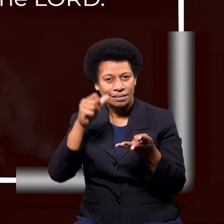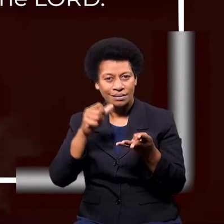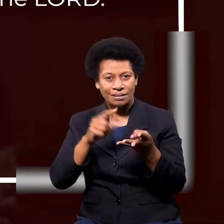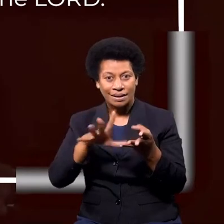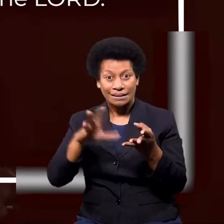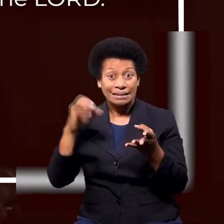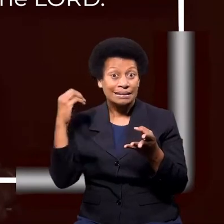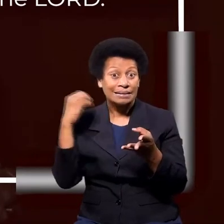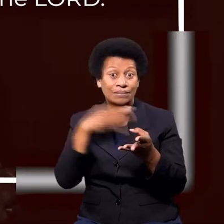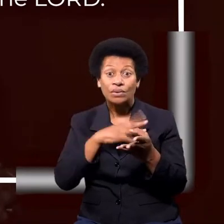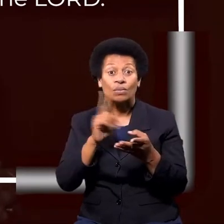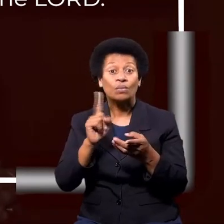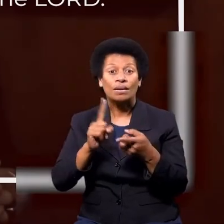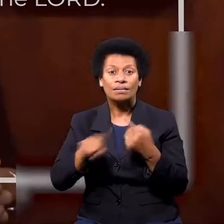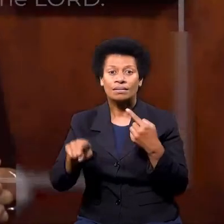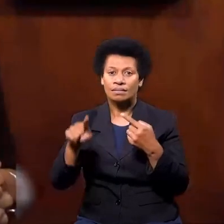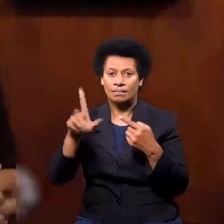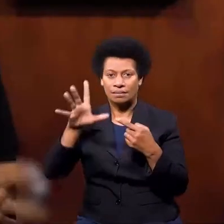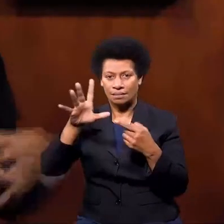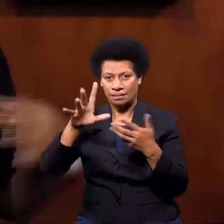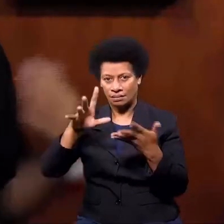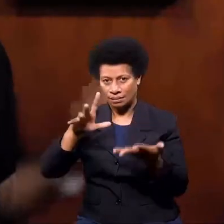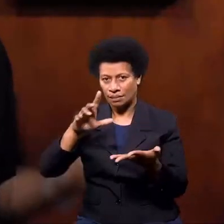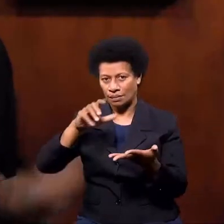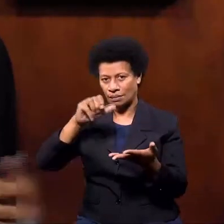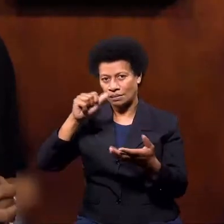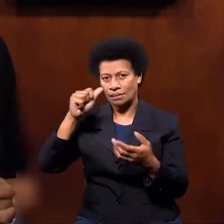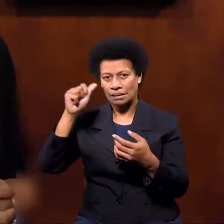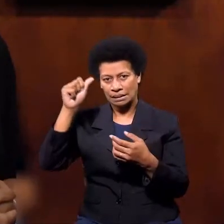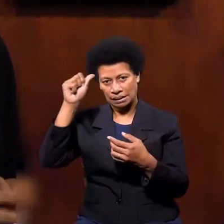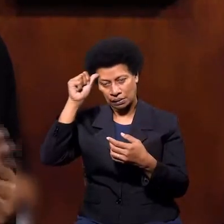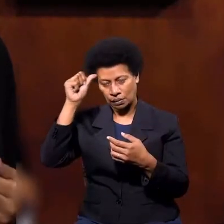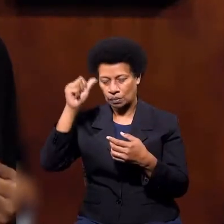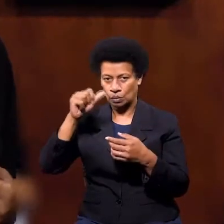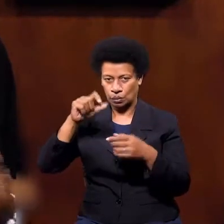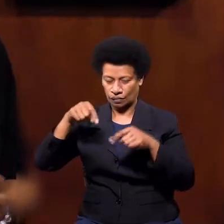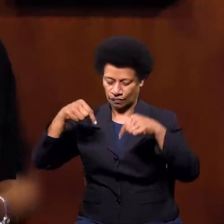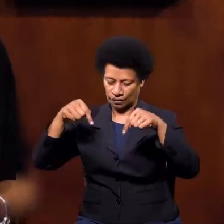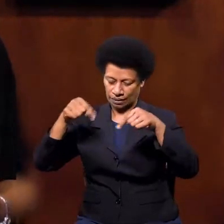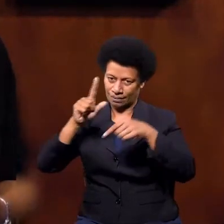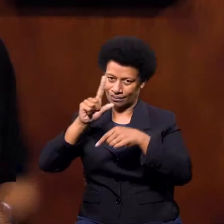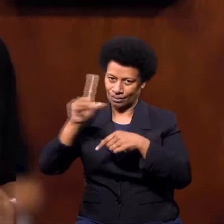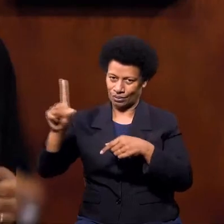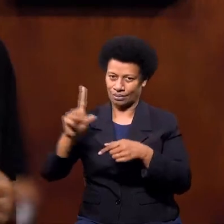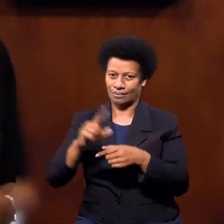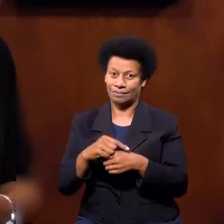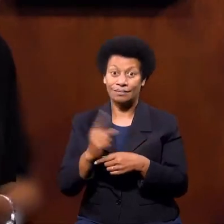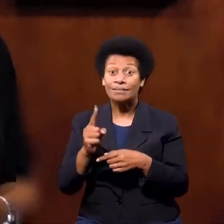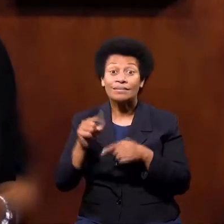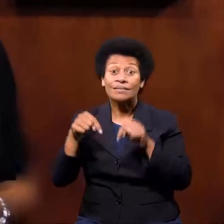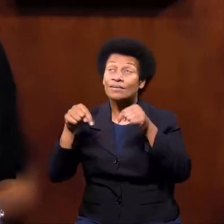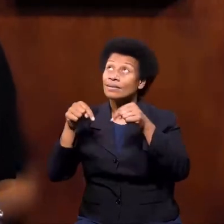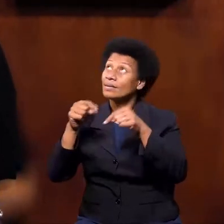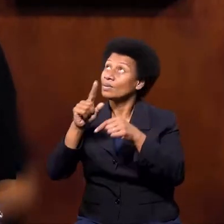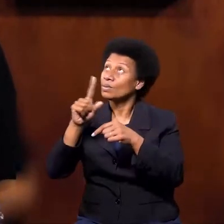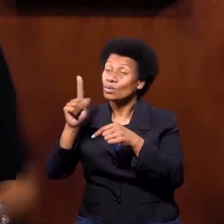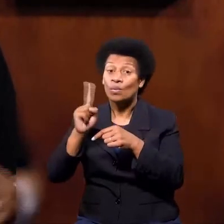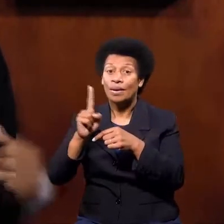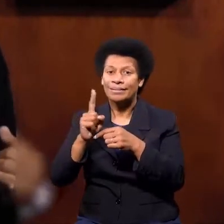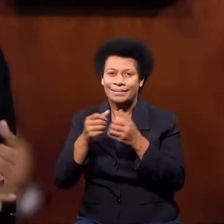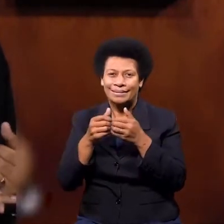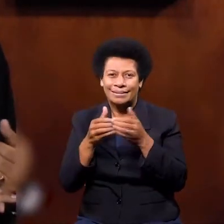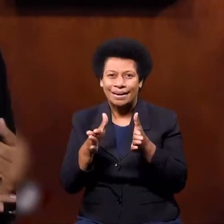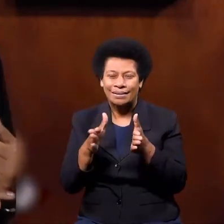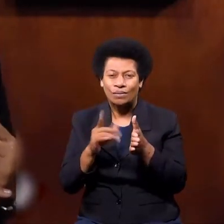the fear of the Lord. Amen. All right? So Proverbs chapter 9 verse 10 simply says that fear the Lord is the beginning of